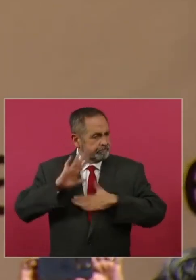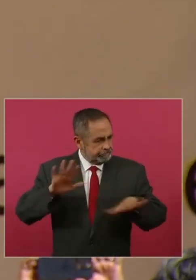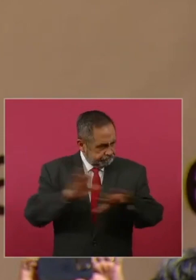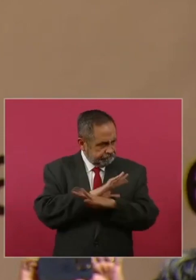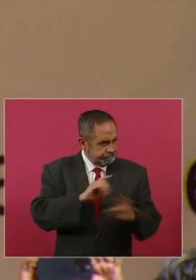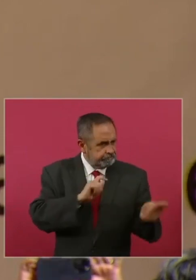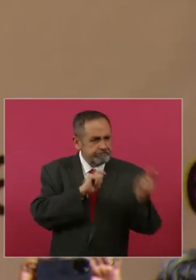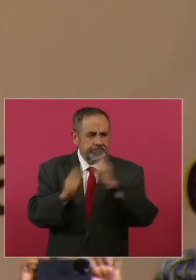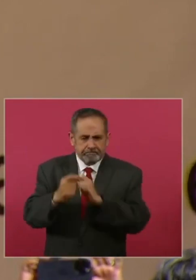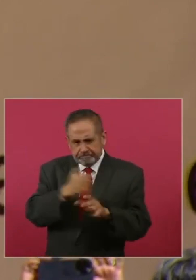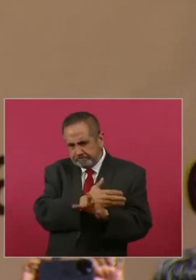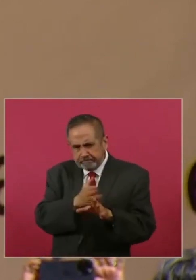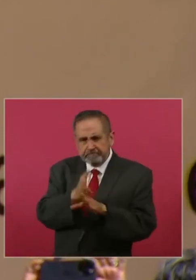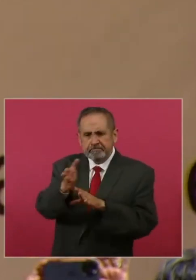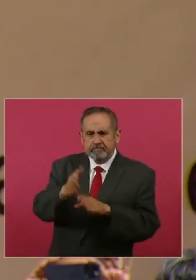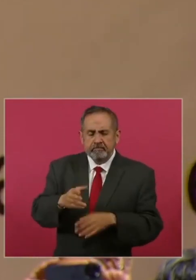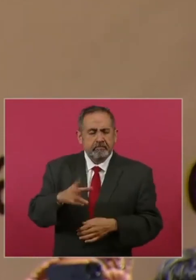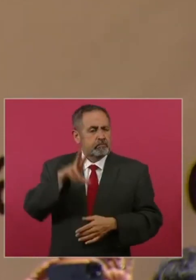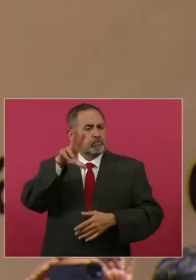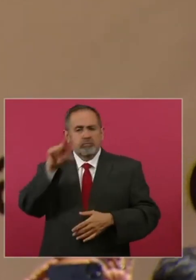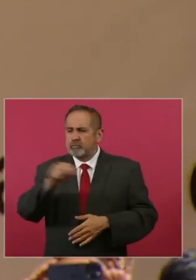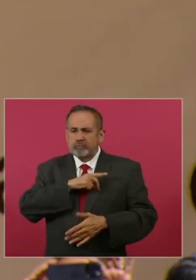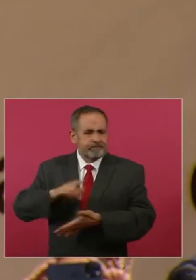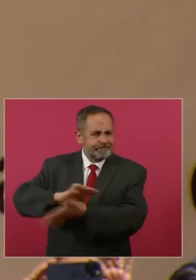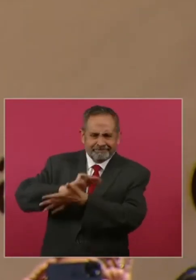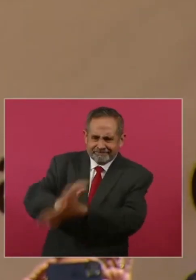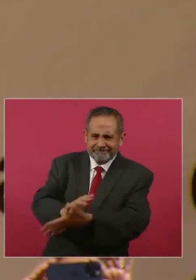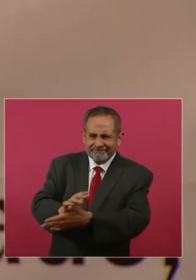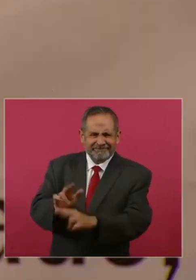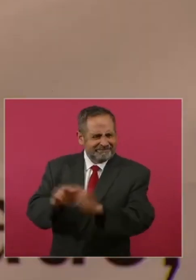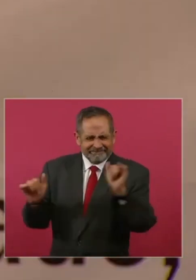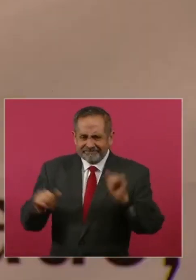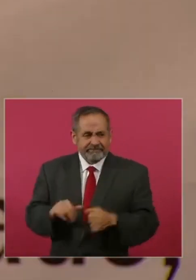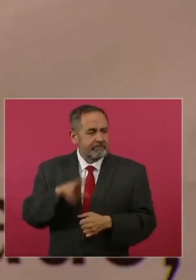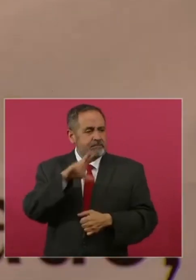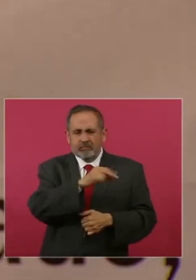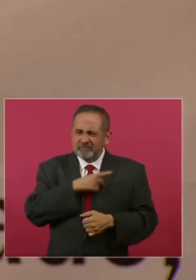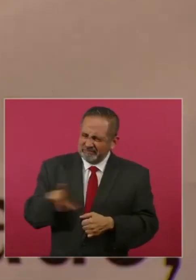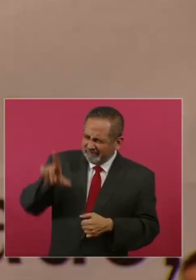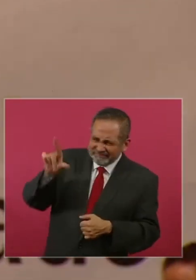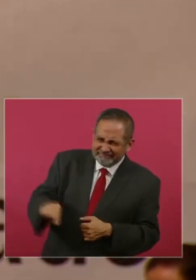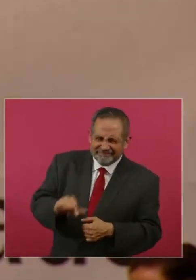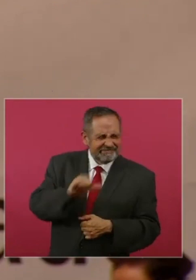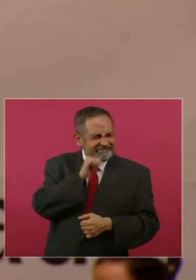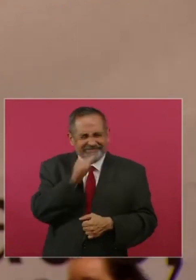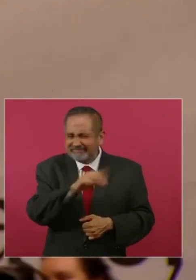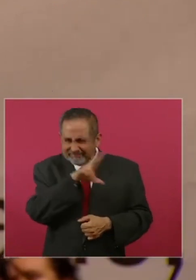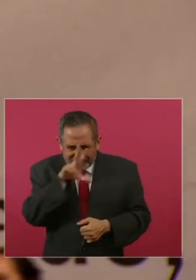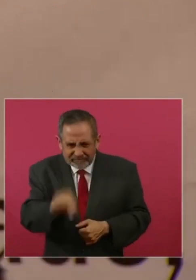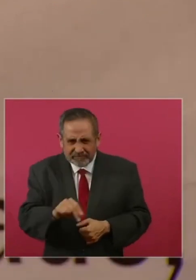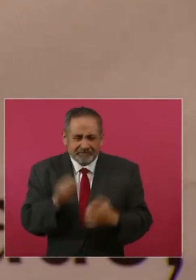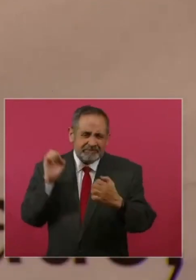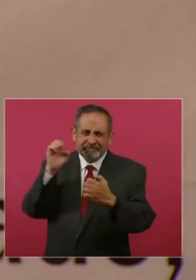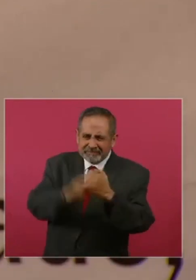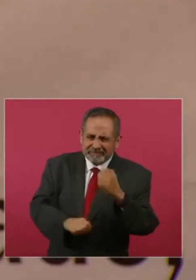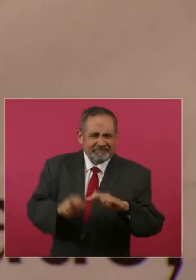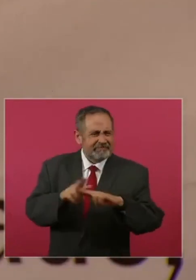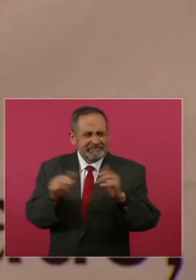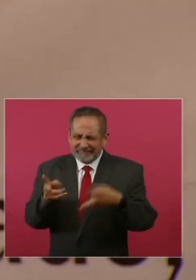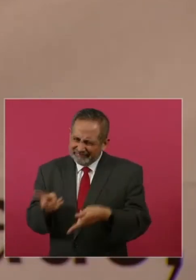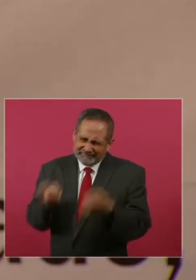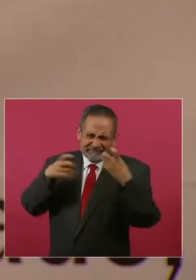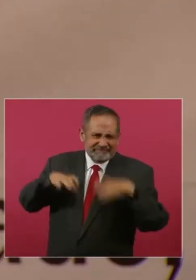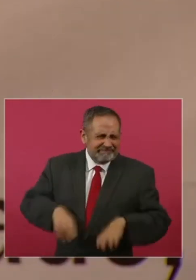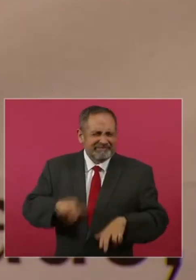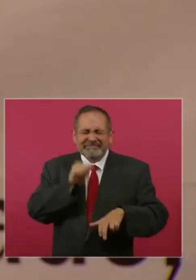cambiar and if a no they discriminar to a nadie no longer a to no humillar against anyone. A no, no engañar ni a robar a